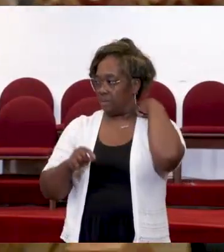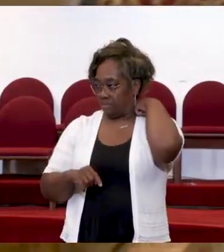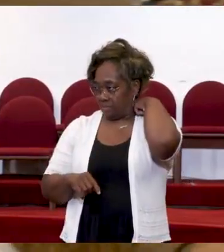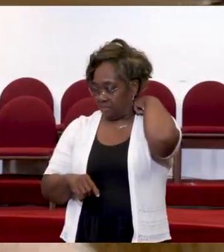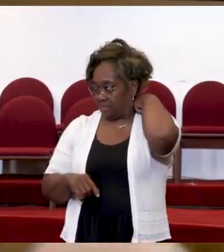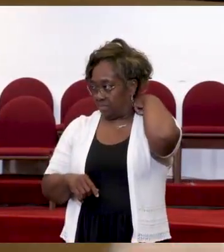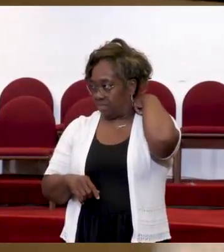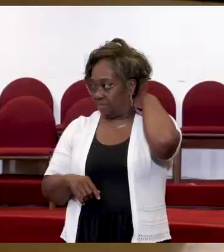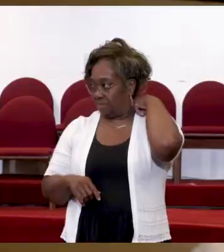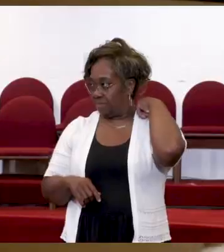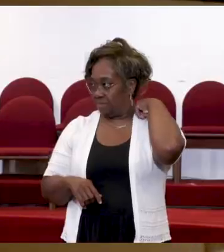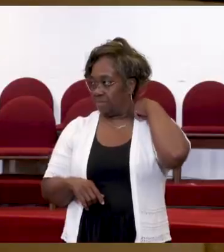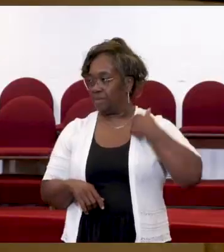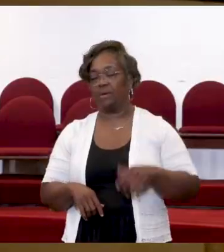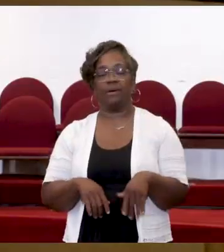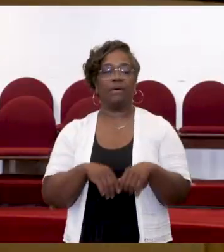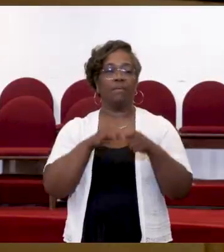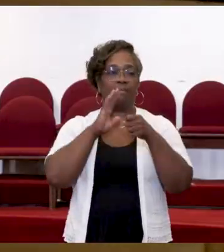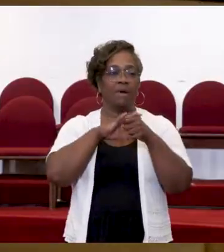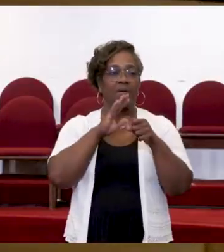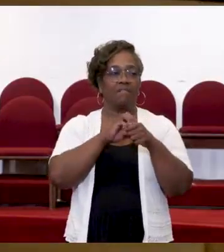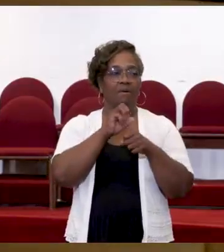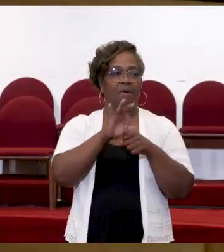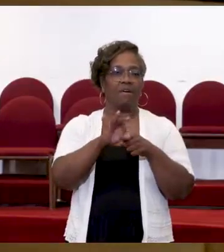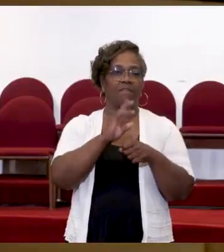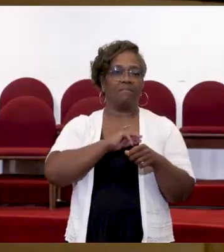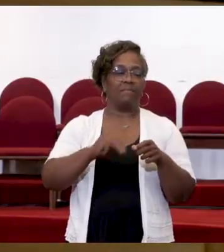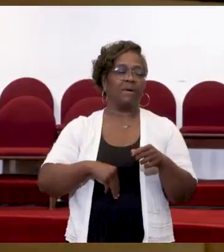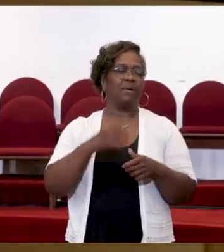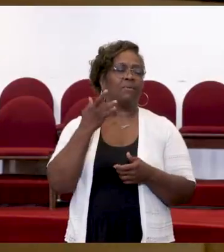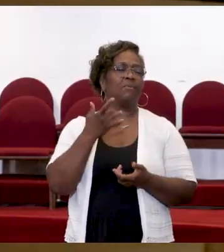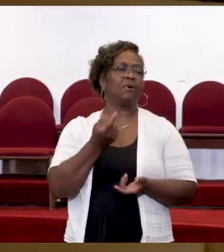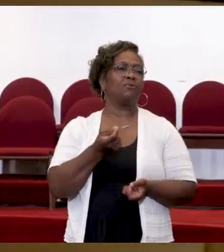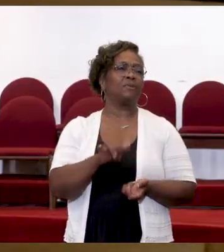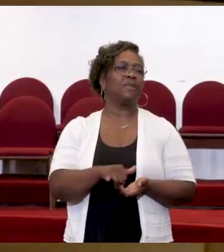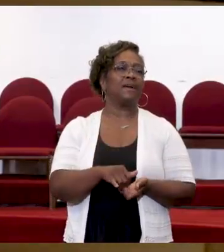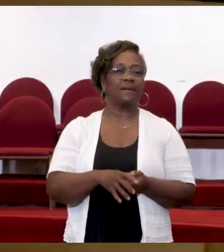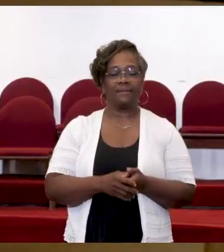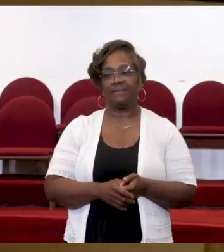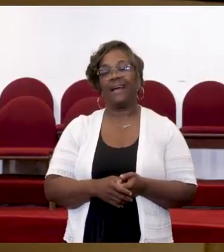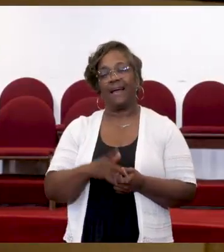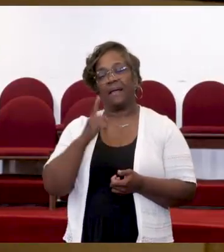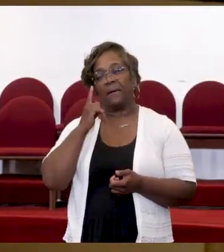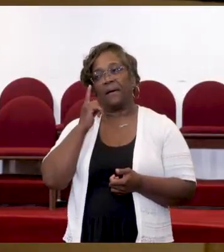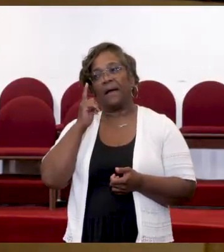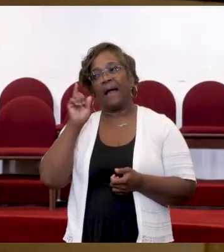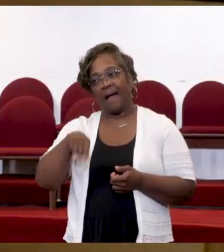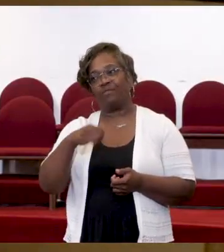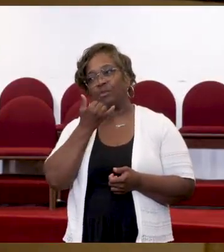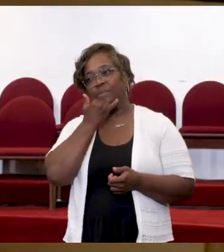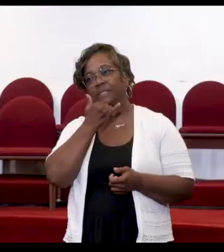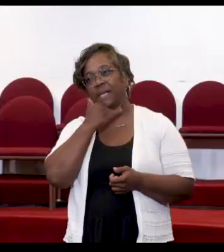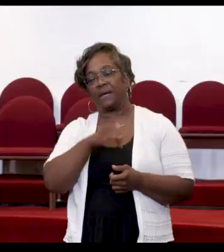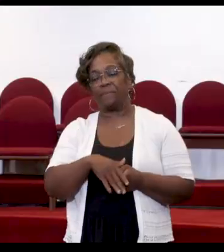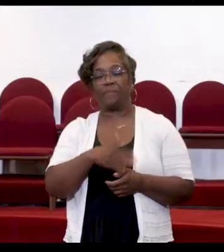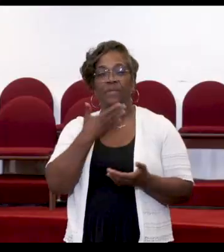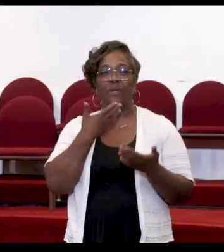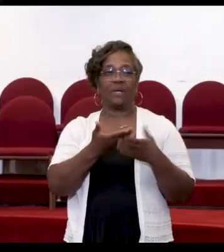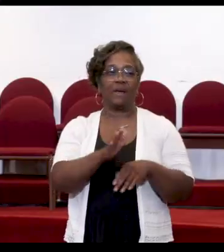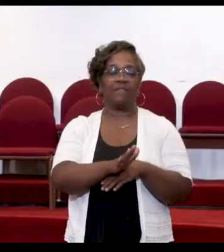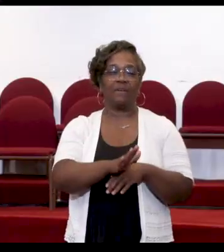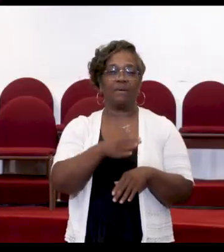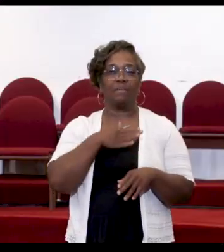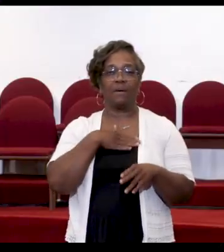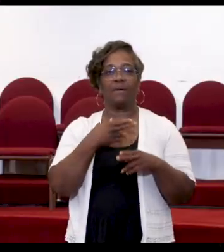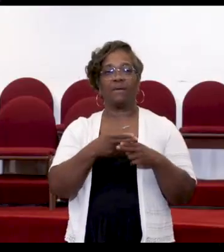They cut the mic out on me, Mayor. Why you do me like this? You know, it has to be a mistake. Good afternoon. My name is